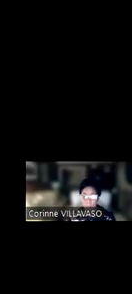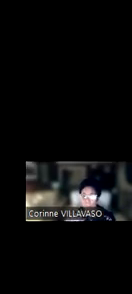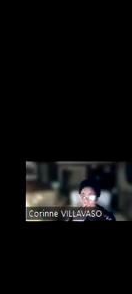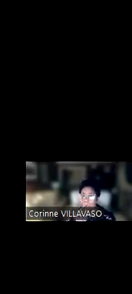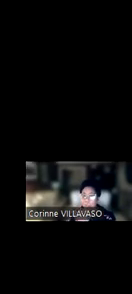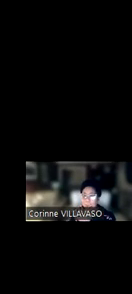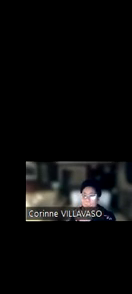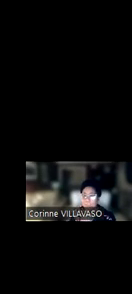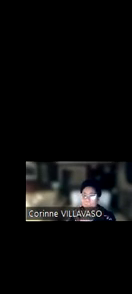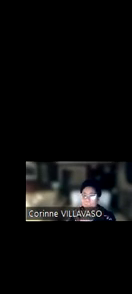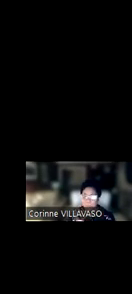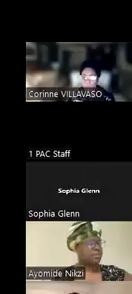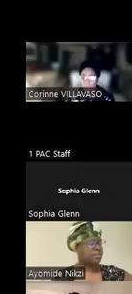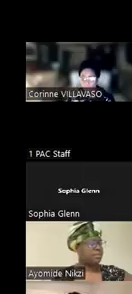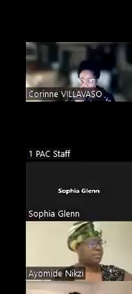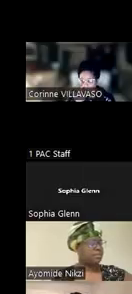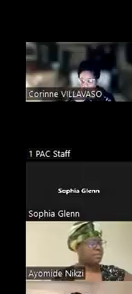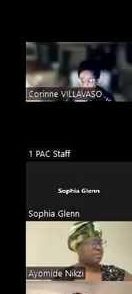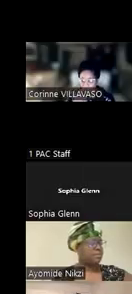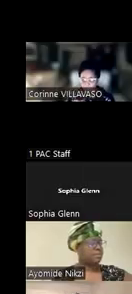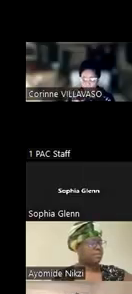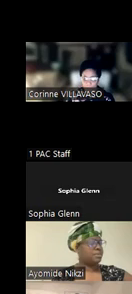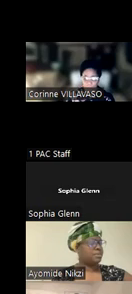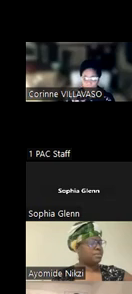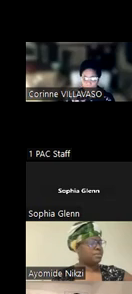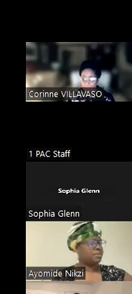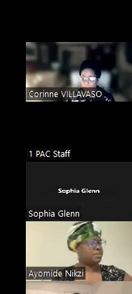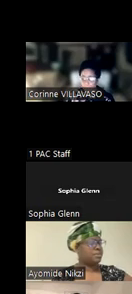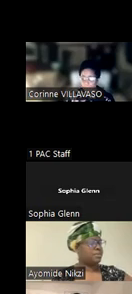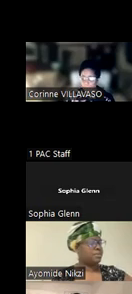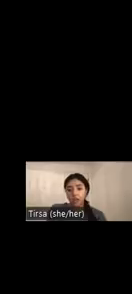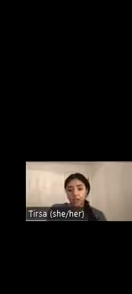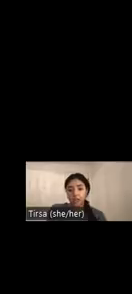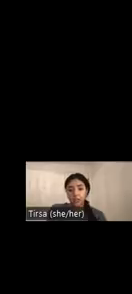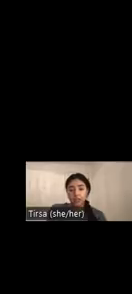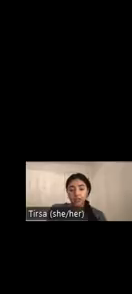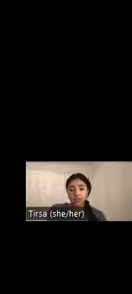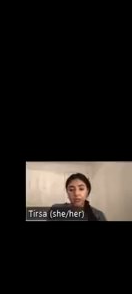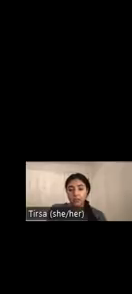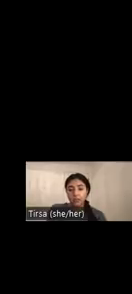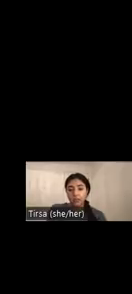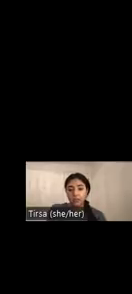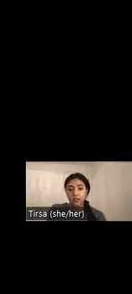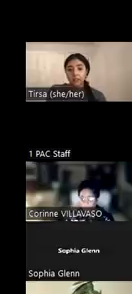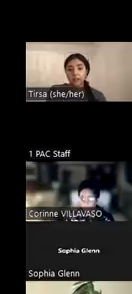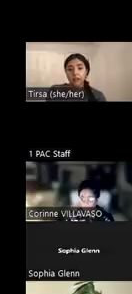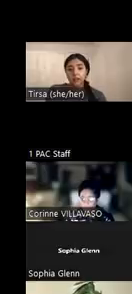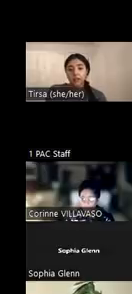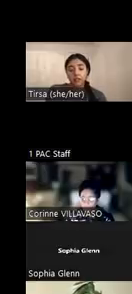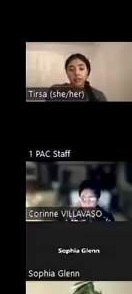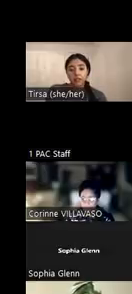This meeting is a part of the Police Accountability Commission structure and details phase of work, which focuses on the form of the new